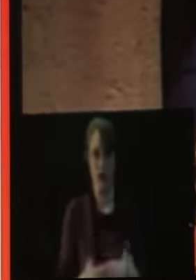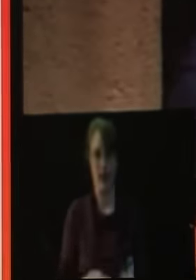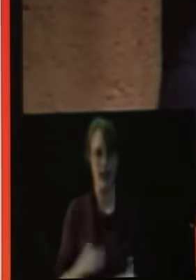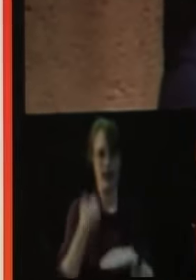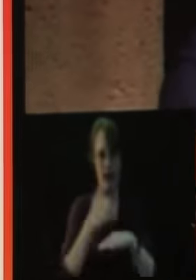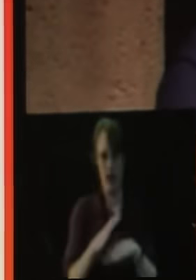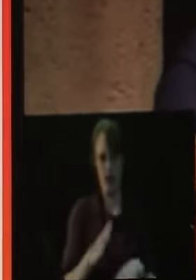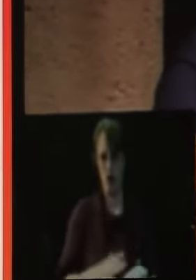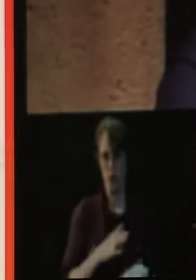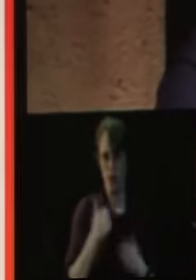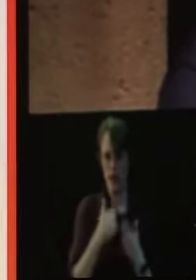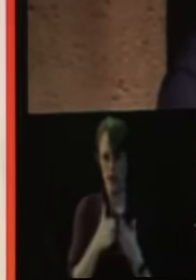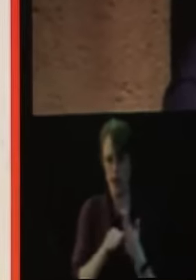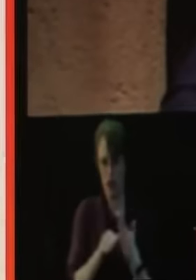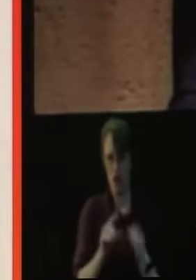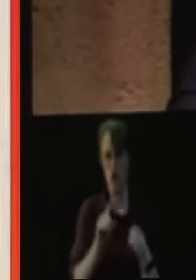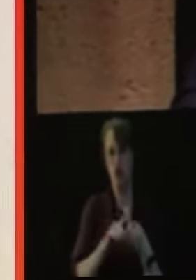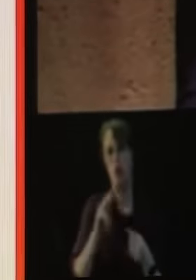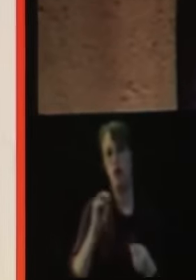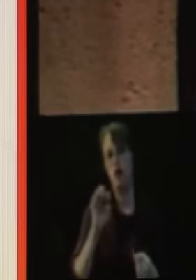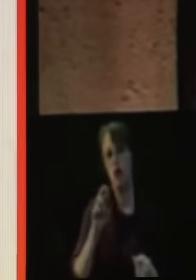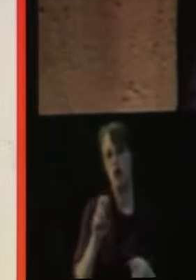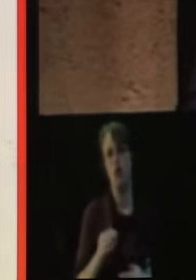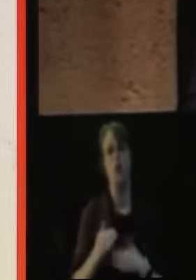mayor just to begin this process.